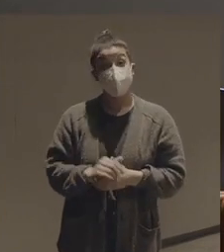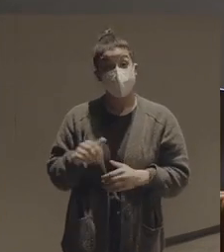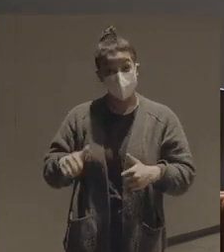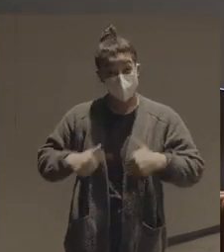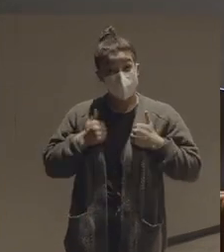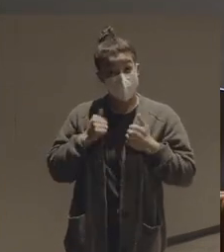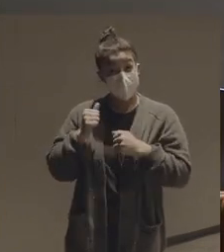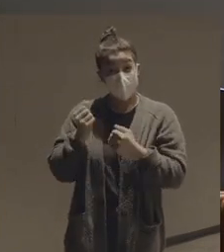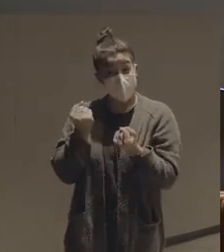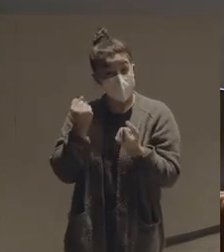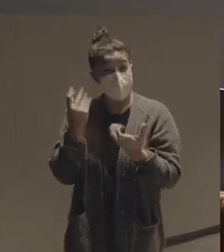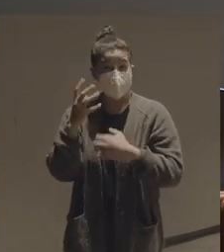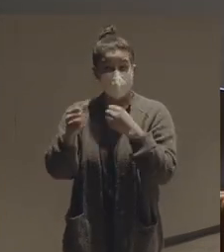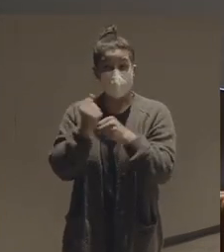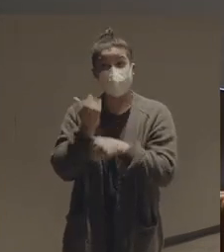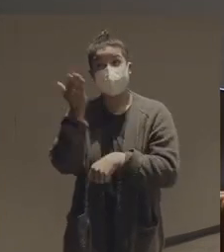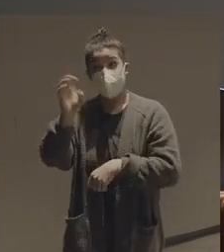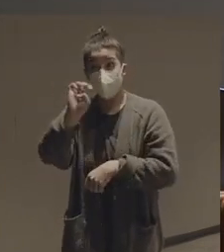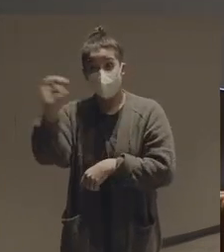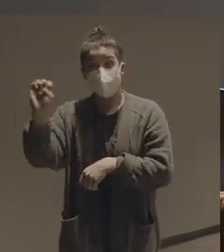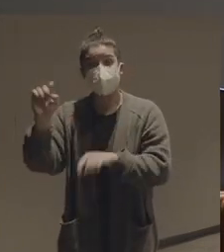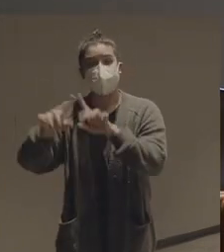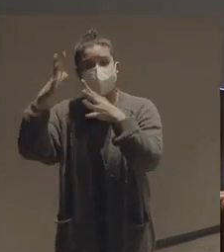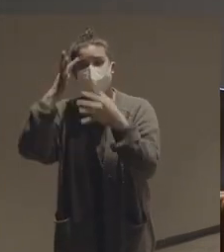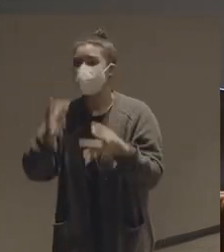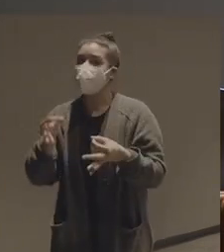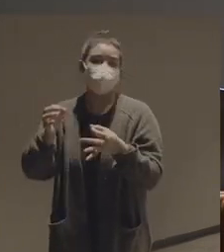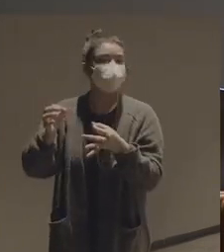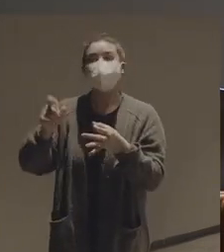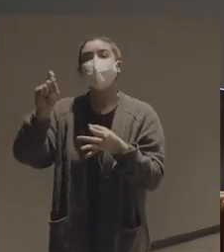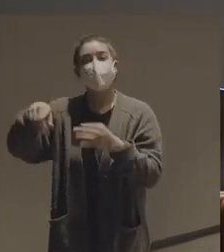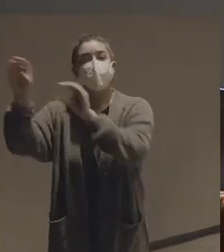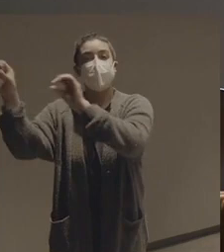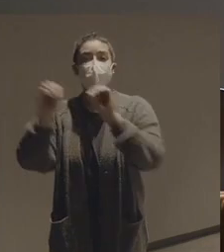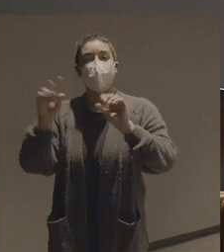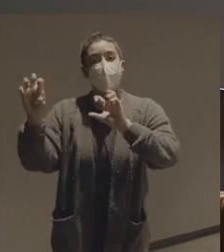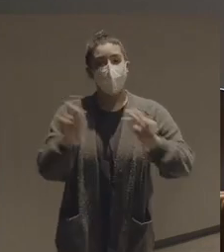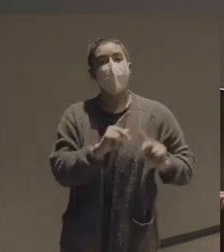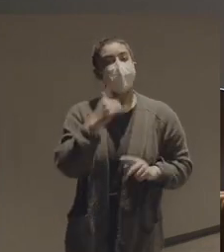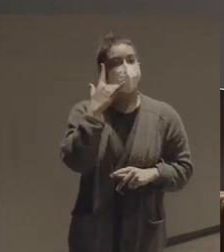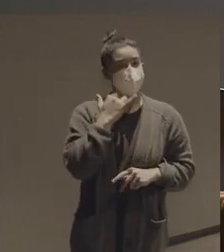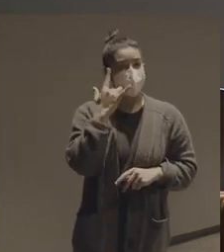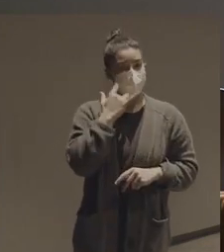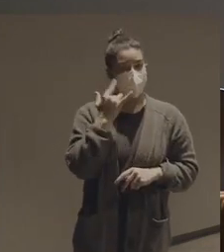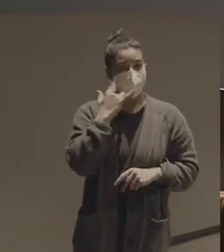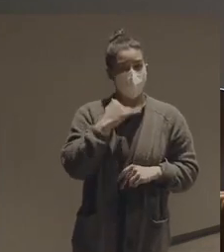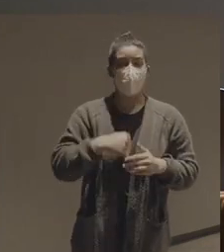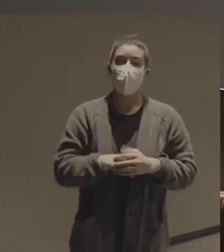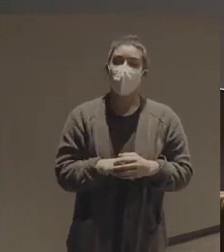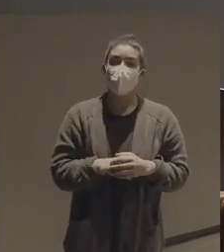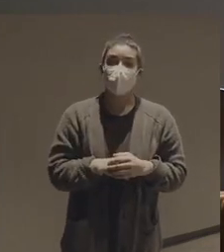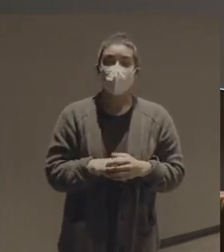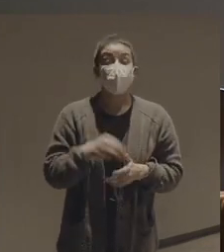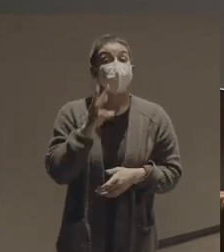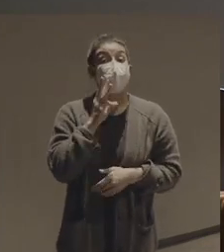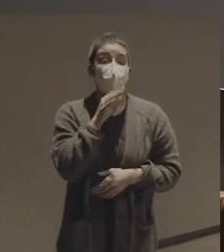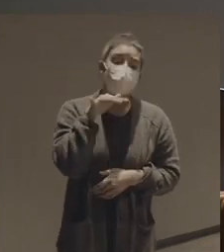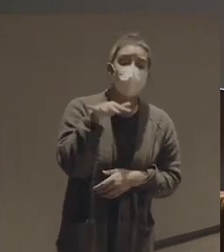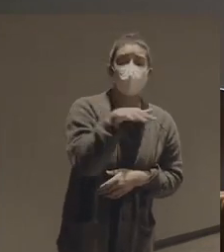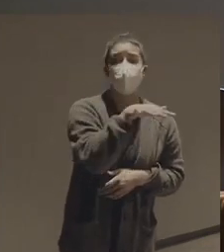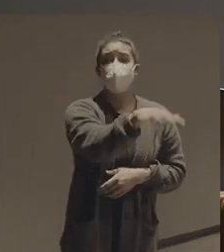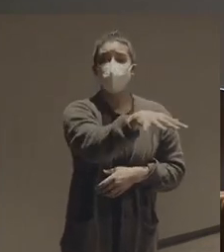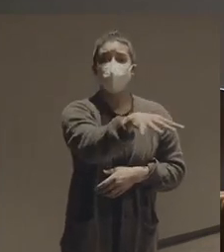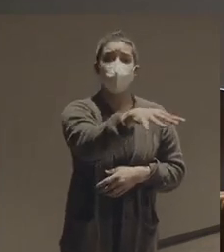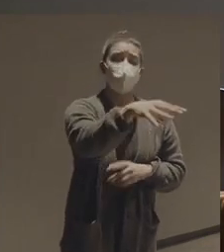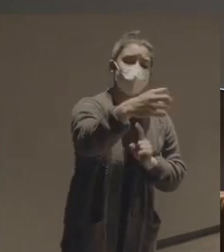light she remembers from the tide pools as a child, which made a lasting impression on her, and as we know, light will later become her medium as much